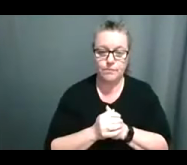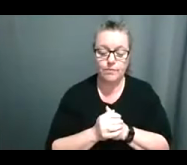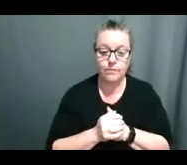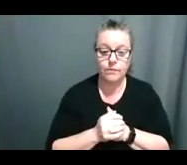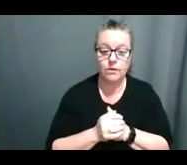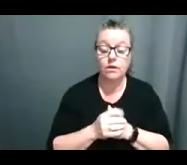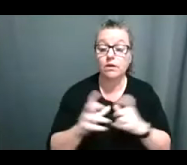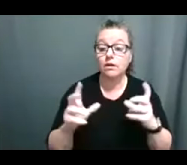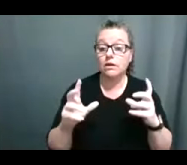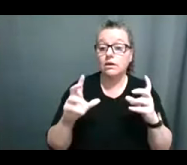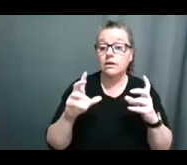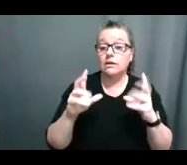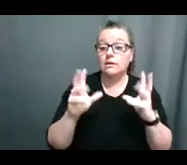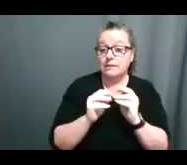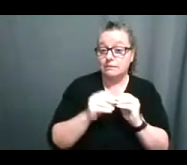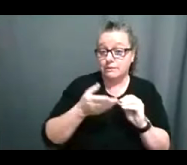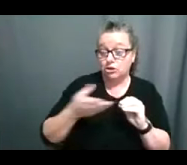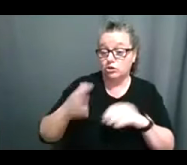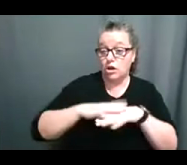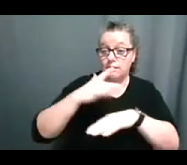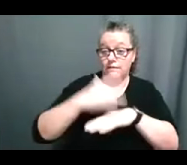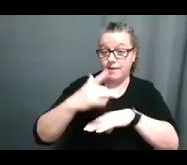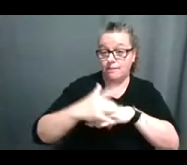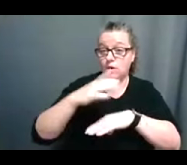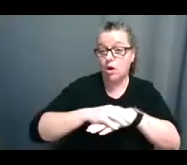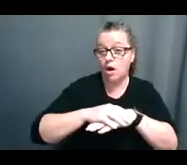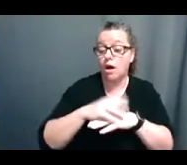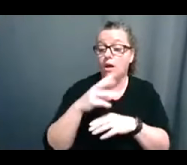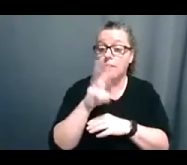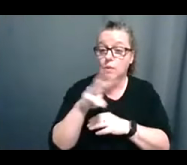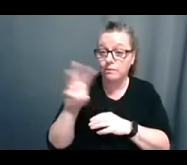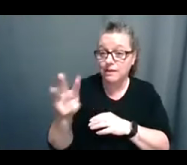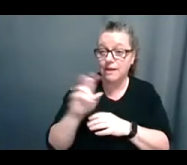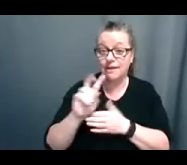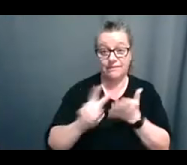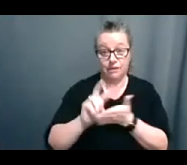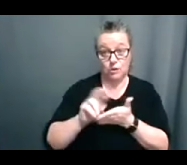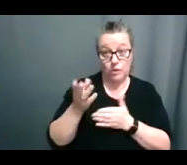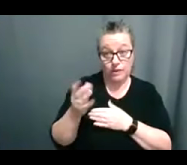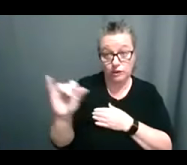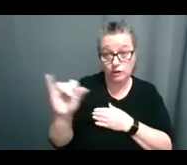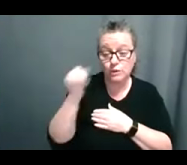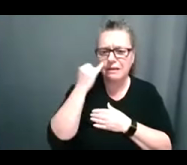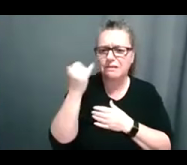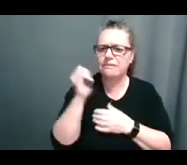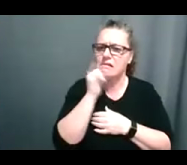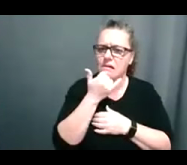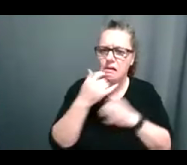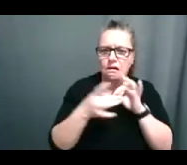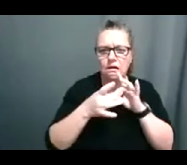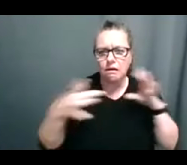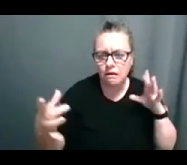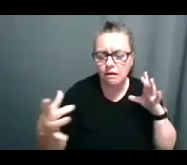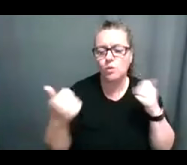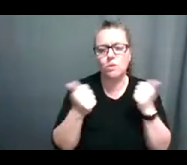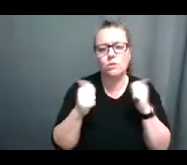Session materials are available on our website and videos will be available within a week. If we get disconnected or run into tech troubles, we'll